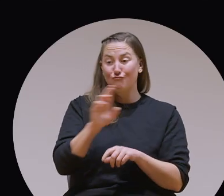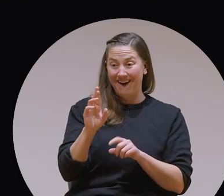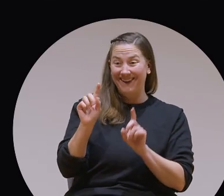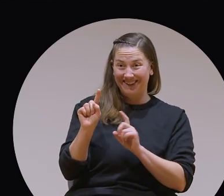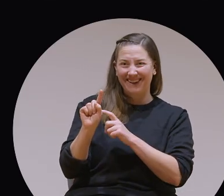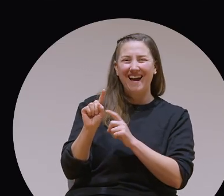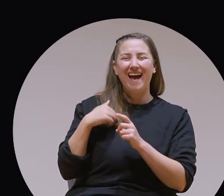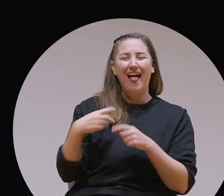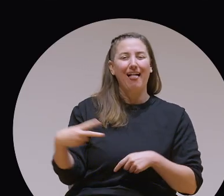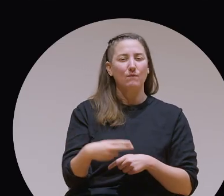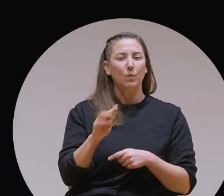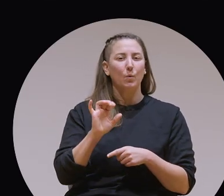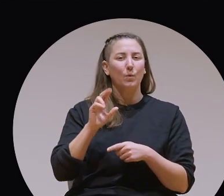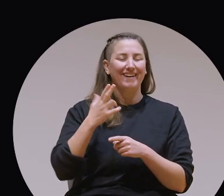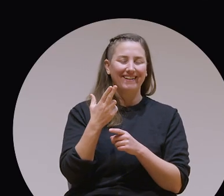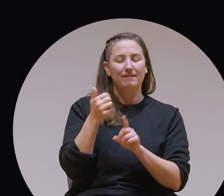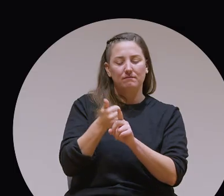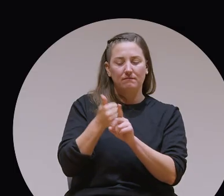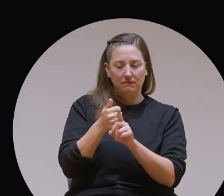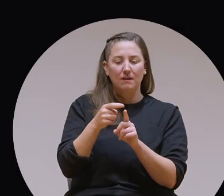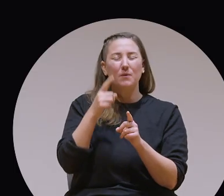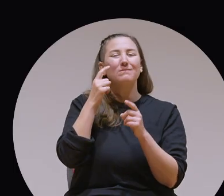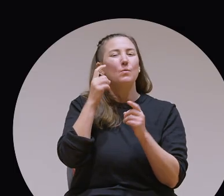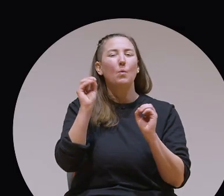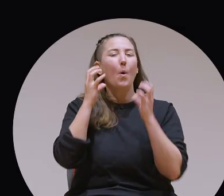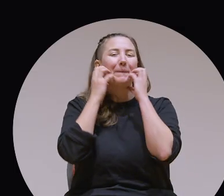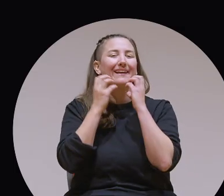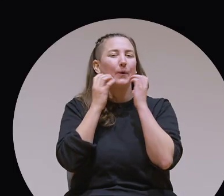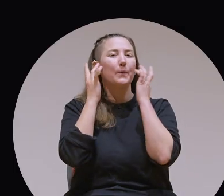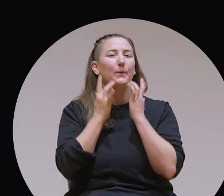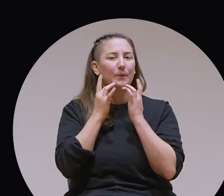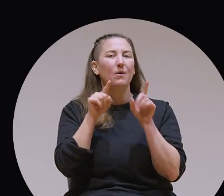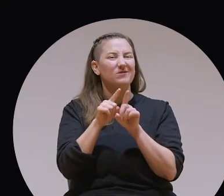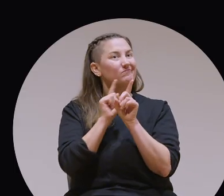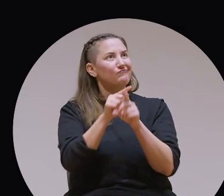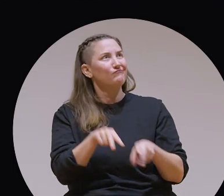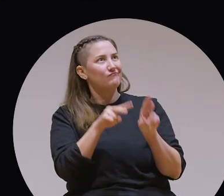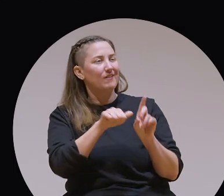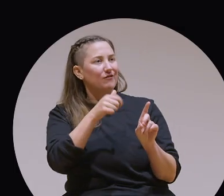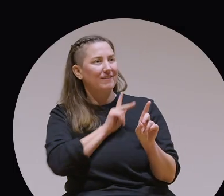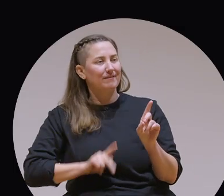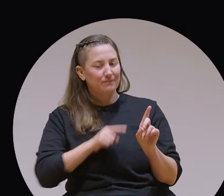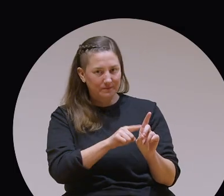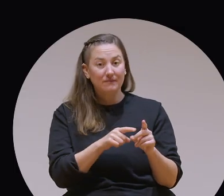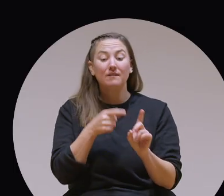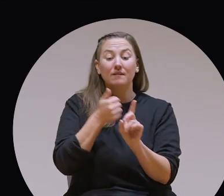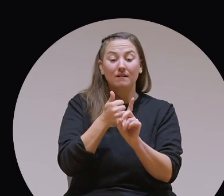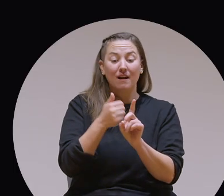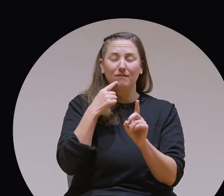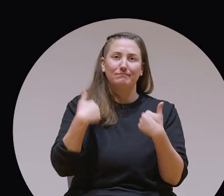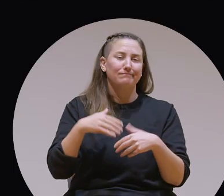is probably a eunuch. You can tell he hasn't got a beard, who is an acolyte and a mortal. This has a